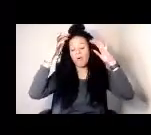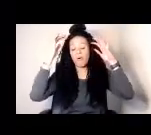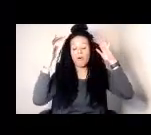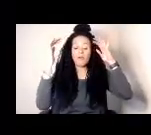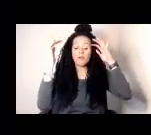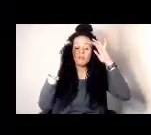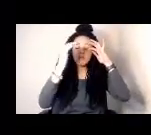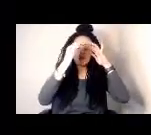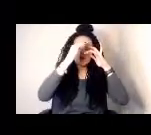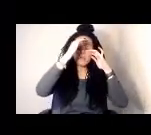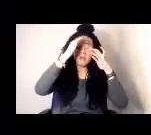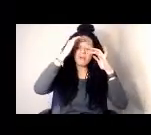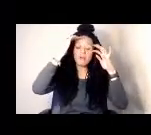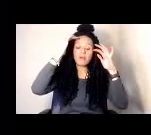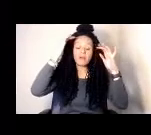thoughts.